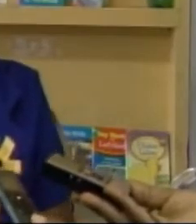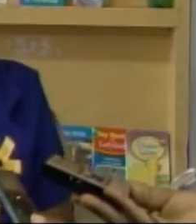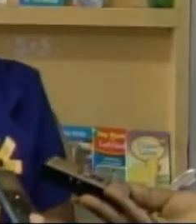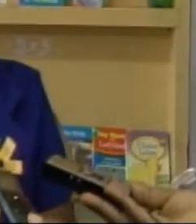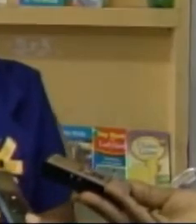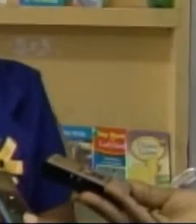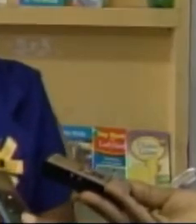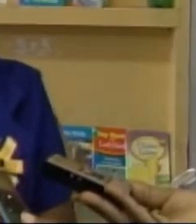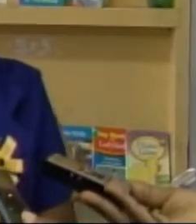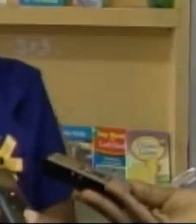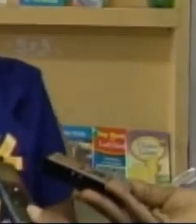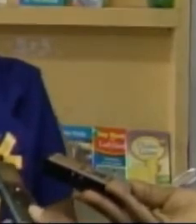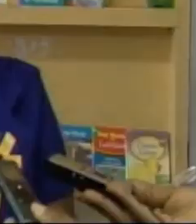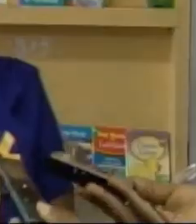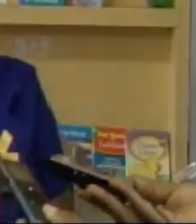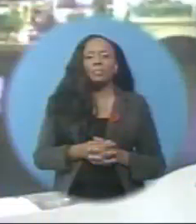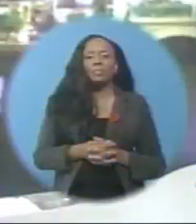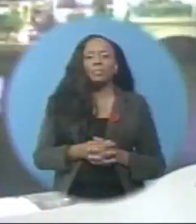they're interested and they're keen.